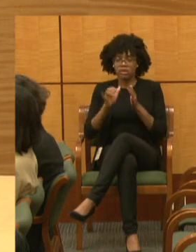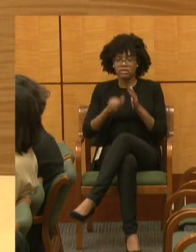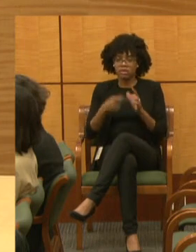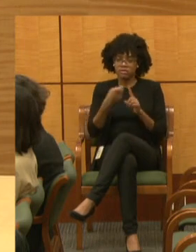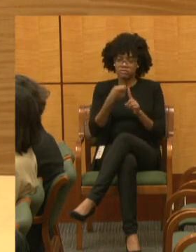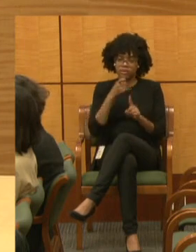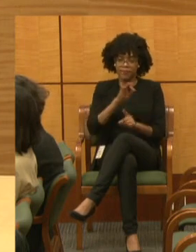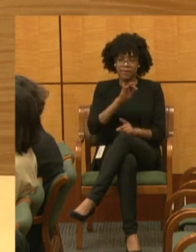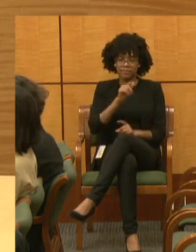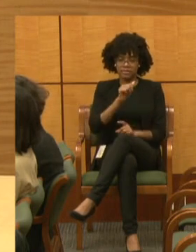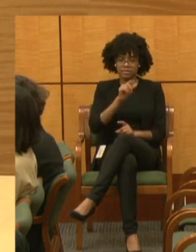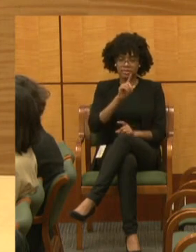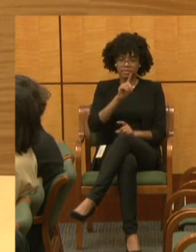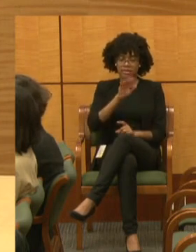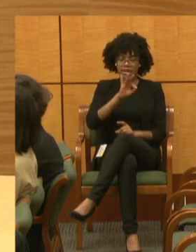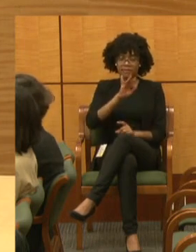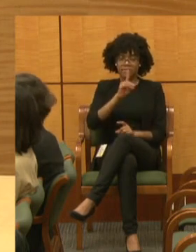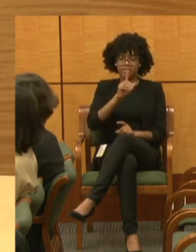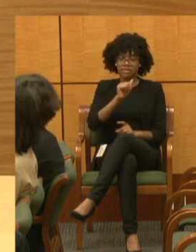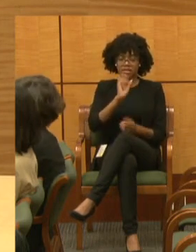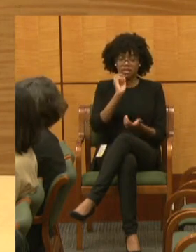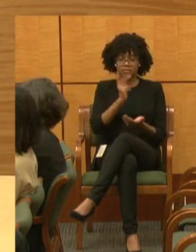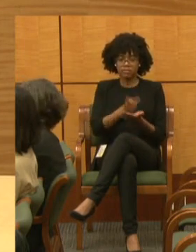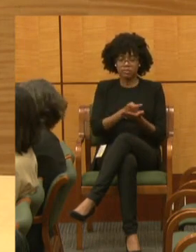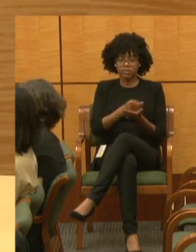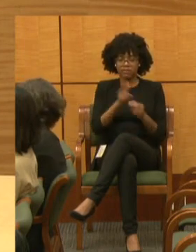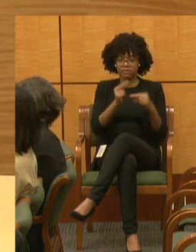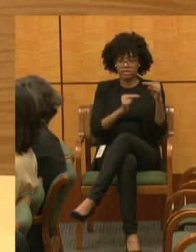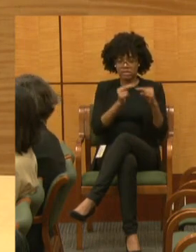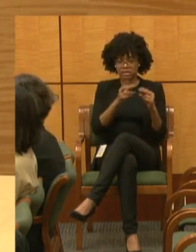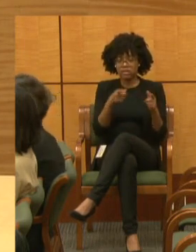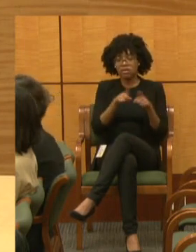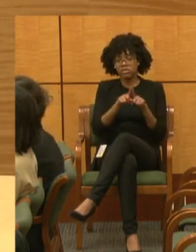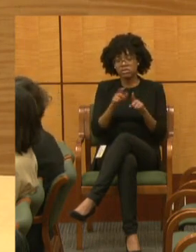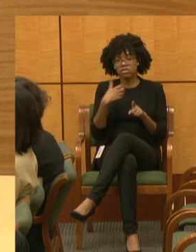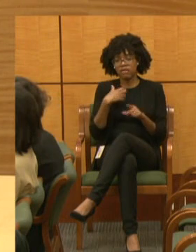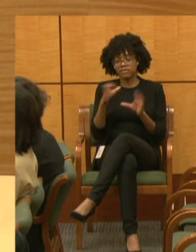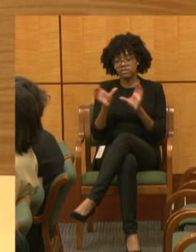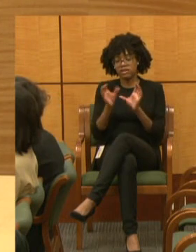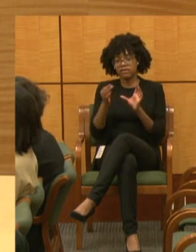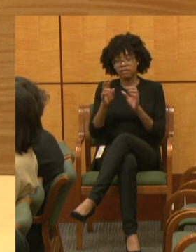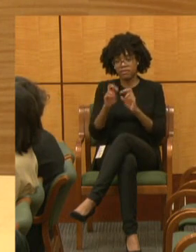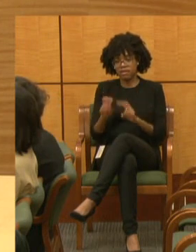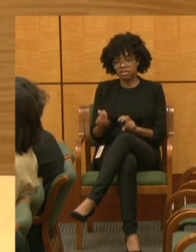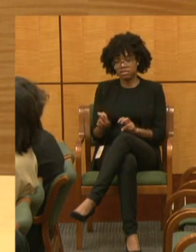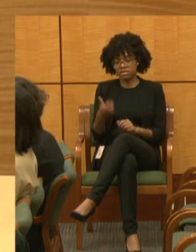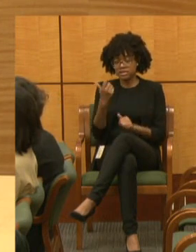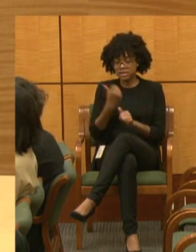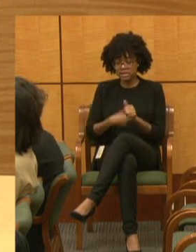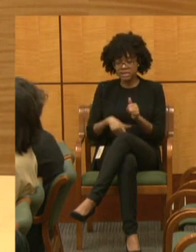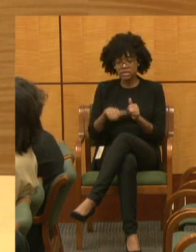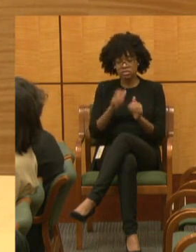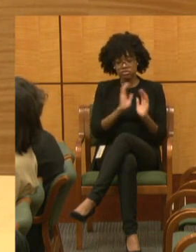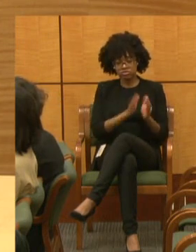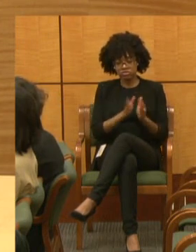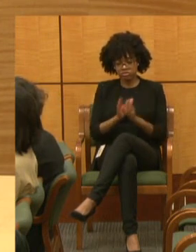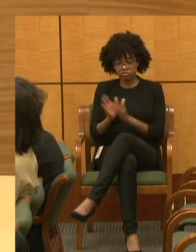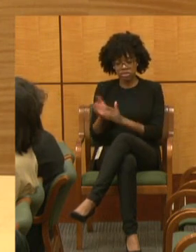CGMP and also be accompanied by a certificate of analysis. Every lot must be accompanied by a certificate of